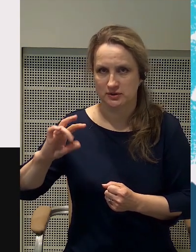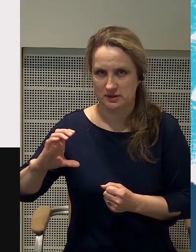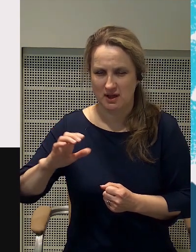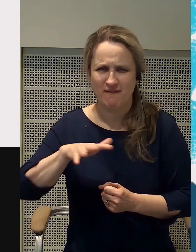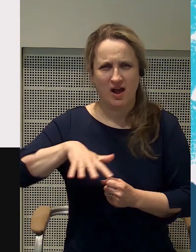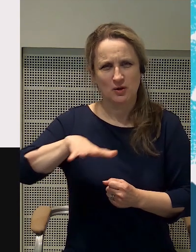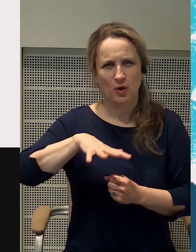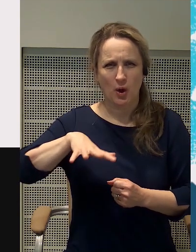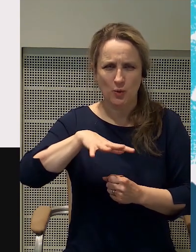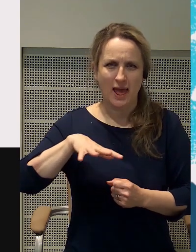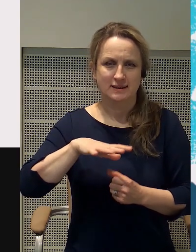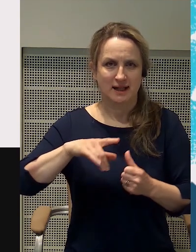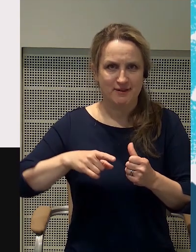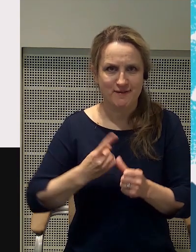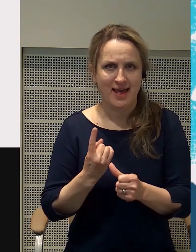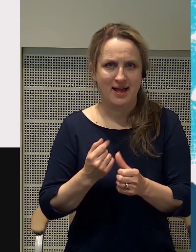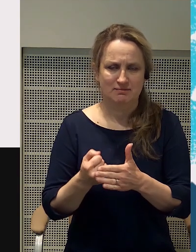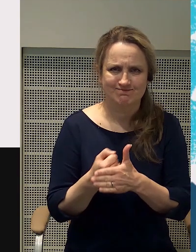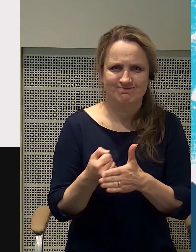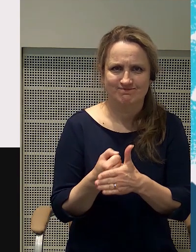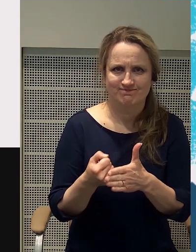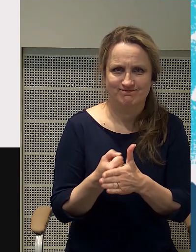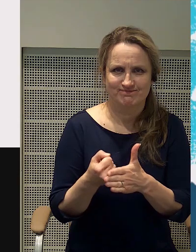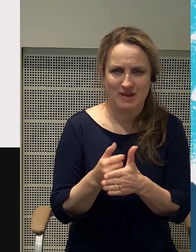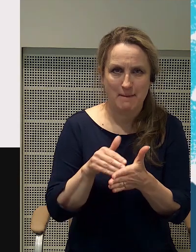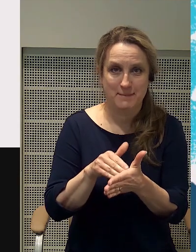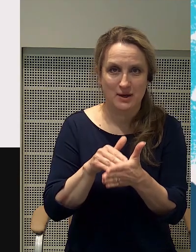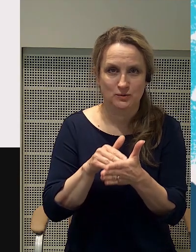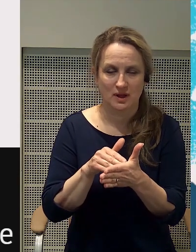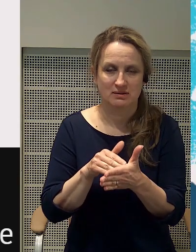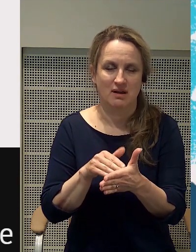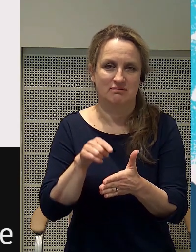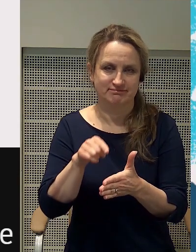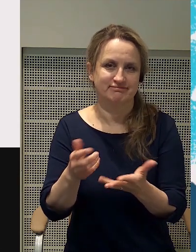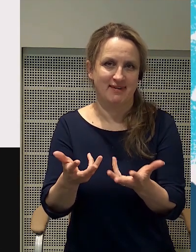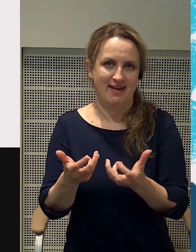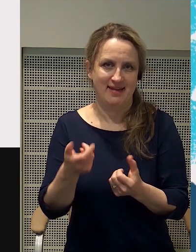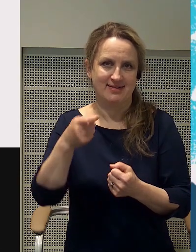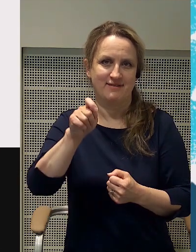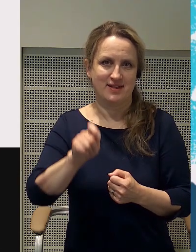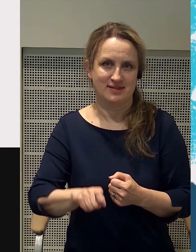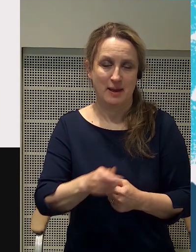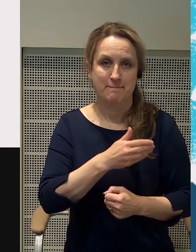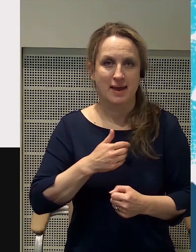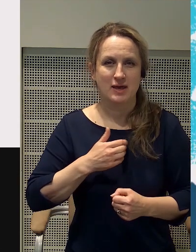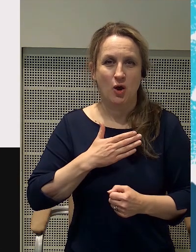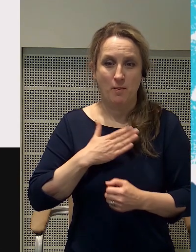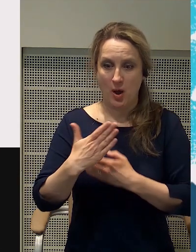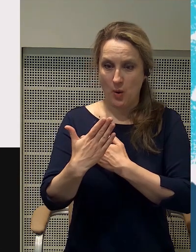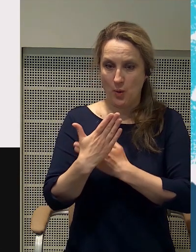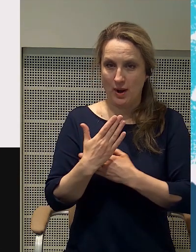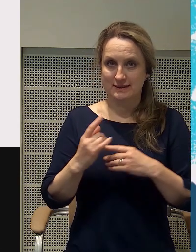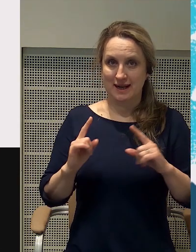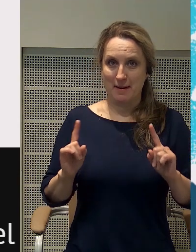help stakeholders when they work with and for patients. We have a vision. Our